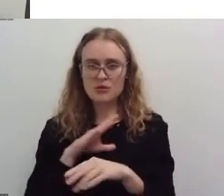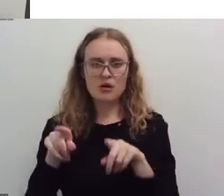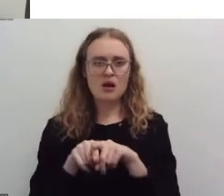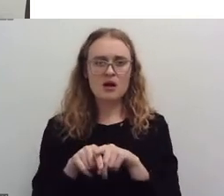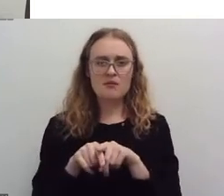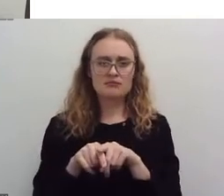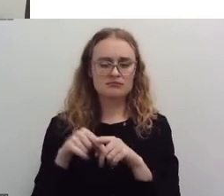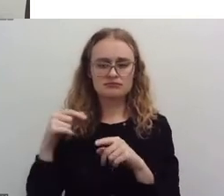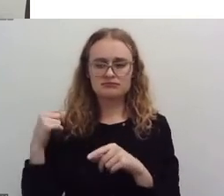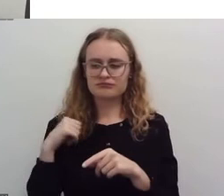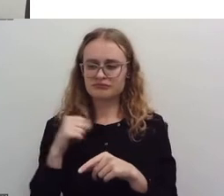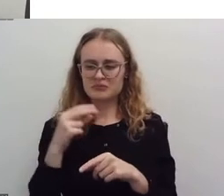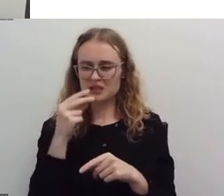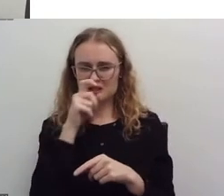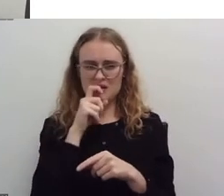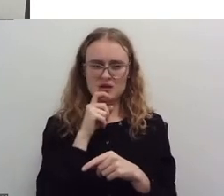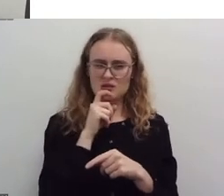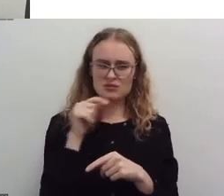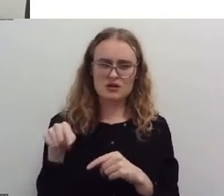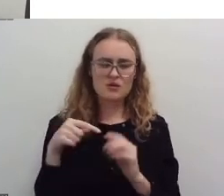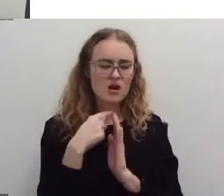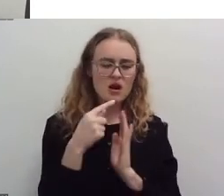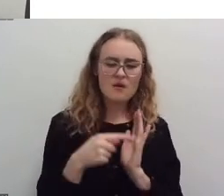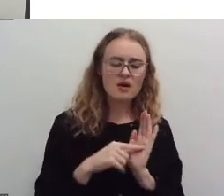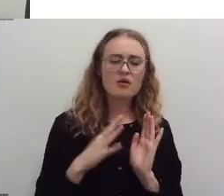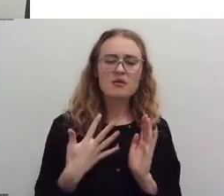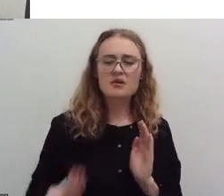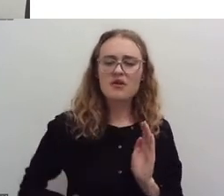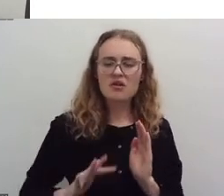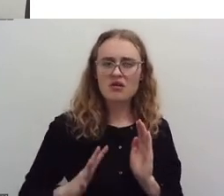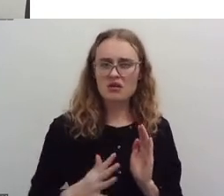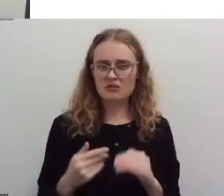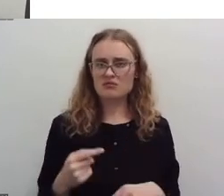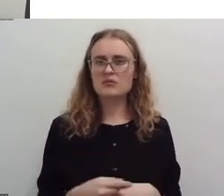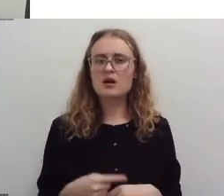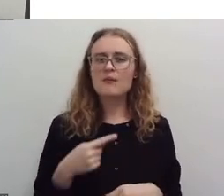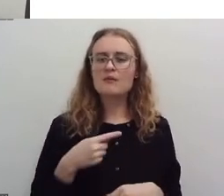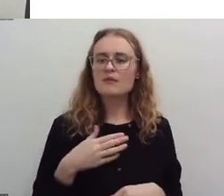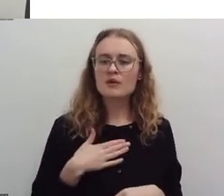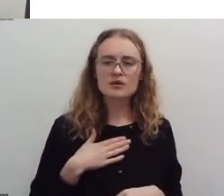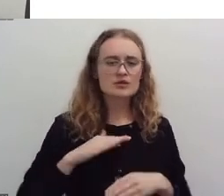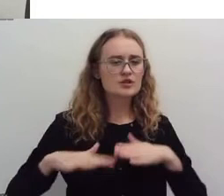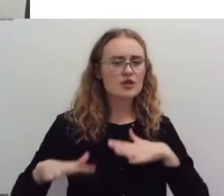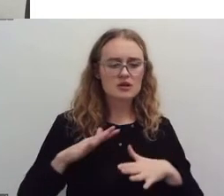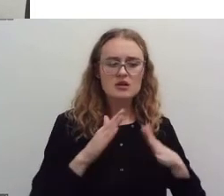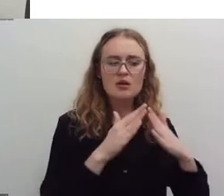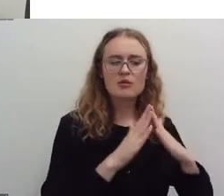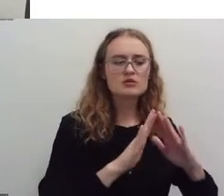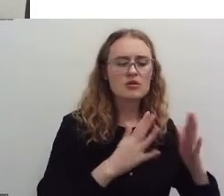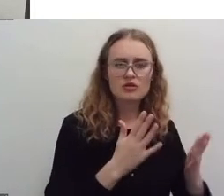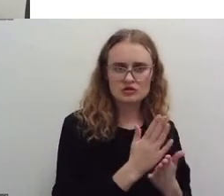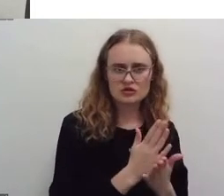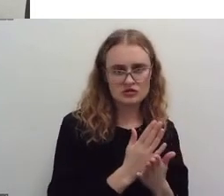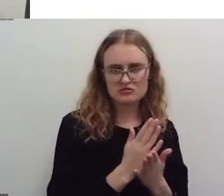10 years old. The police and the ambulances were often out of home. We were well known in the area. I was first